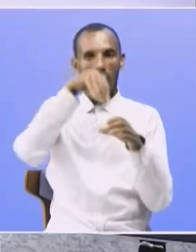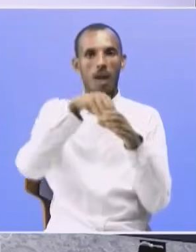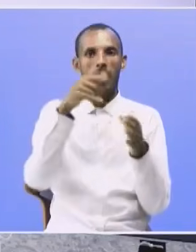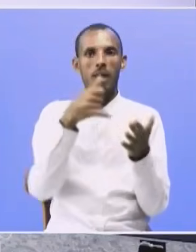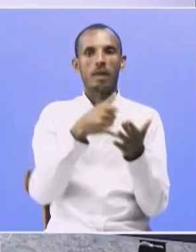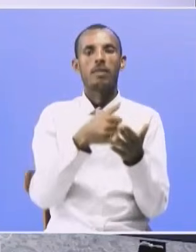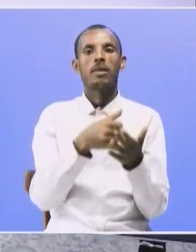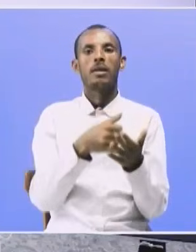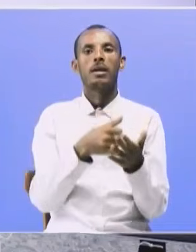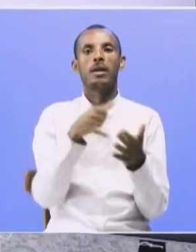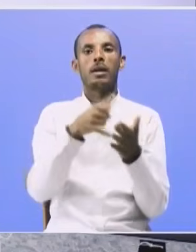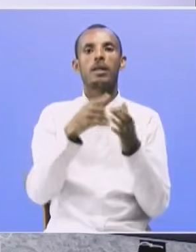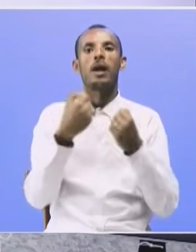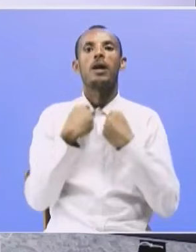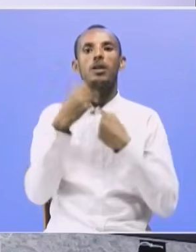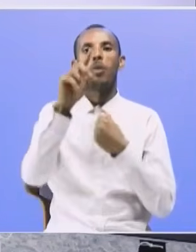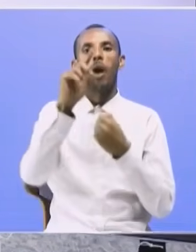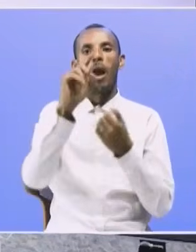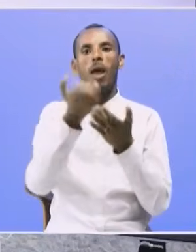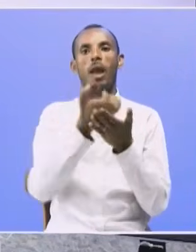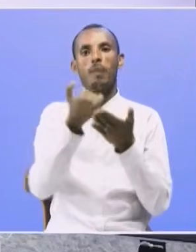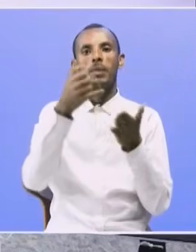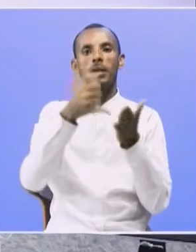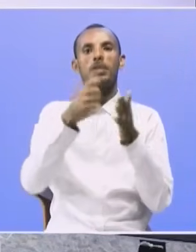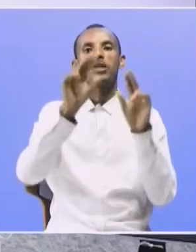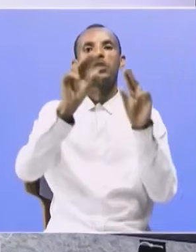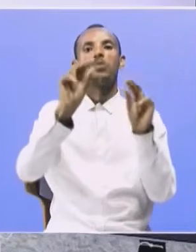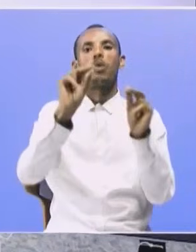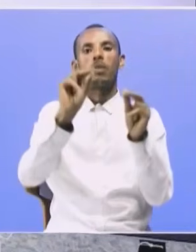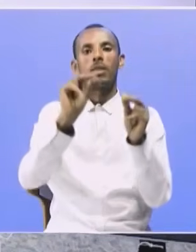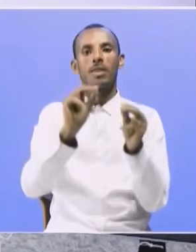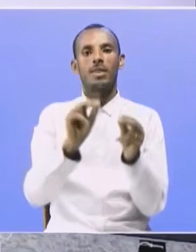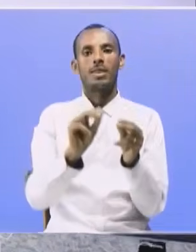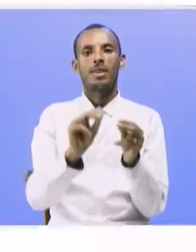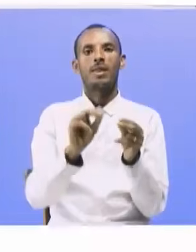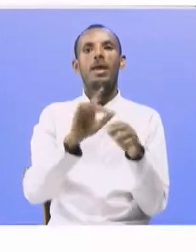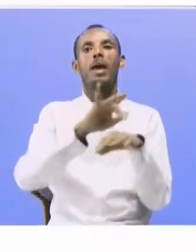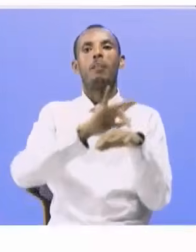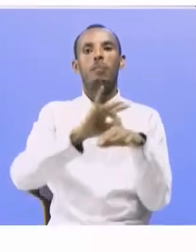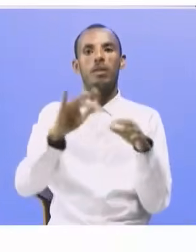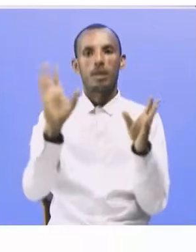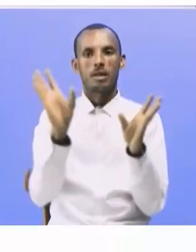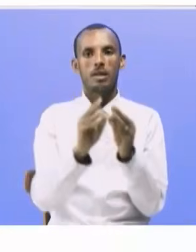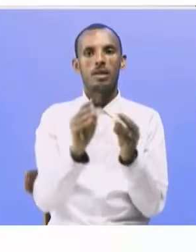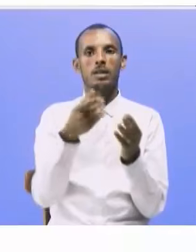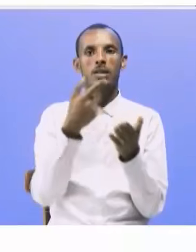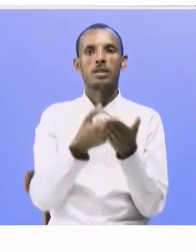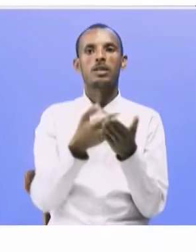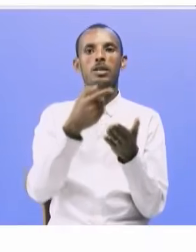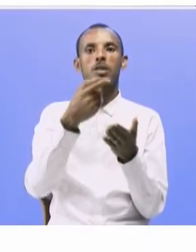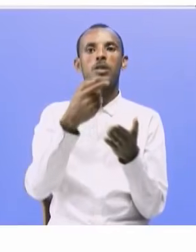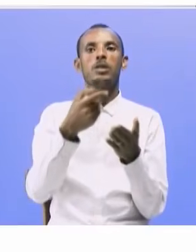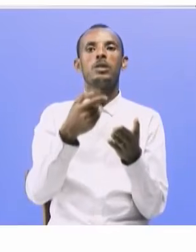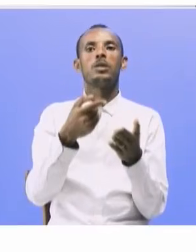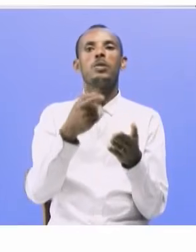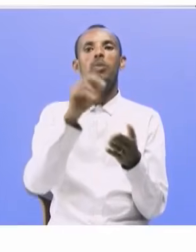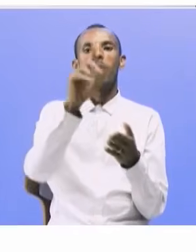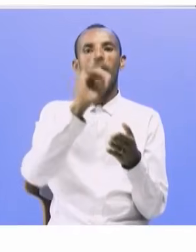has one element. It's not an empty set. So this one is not